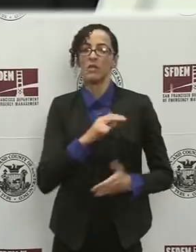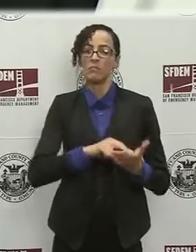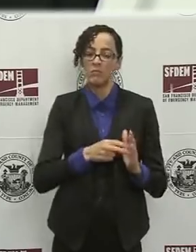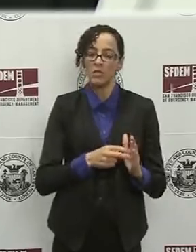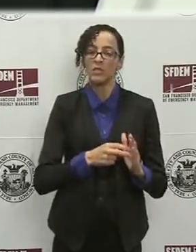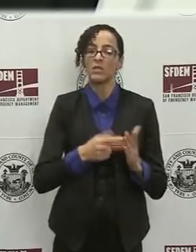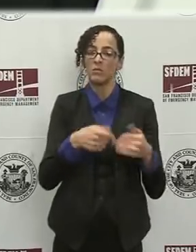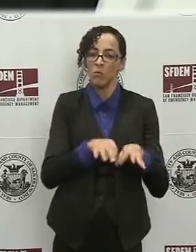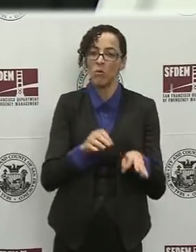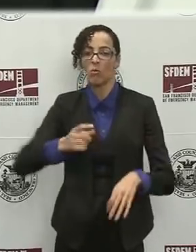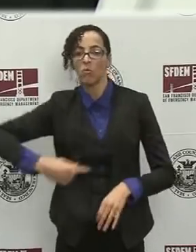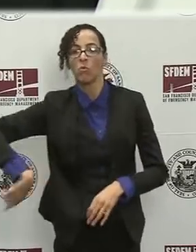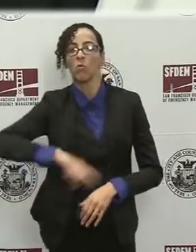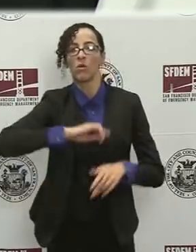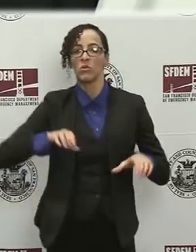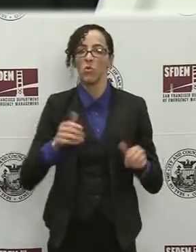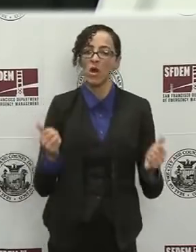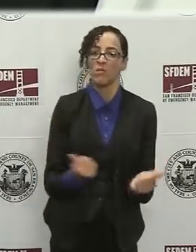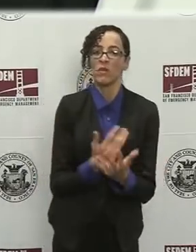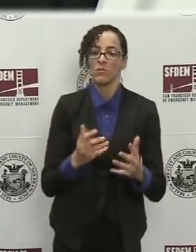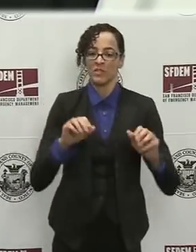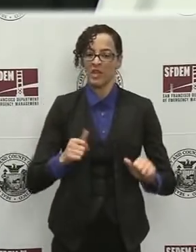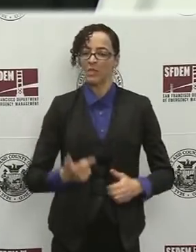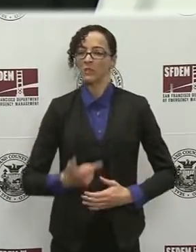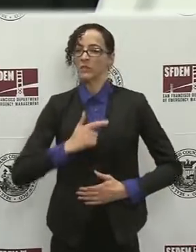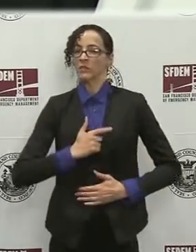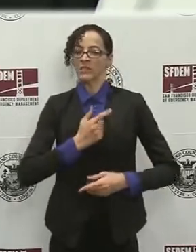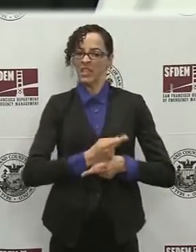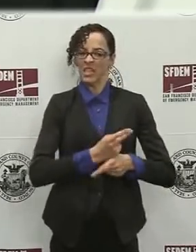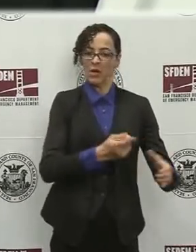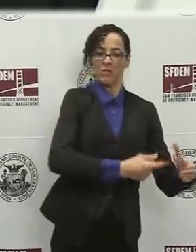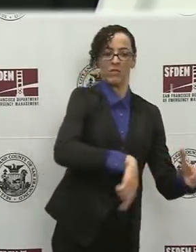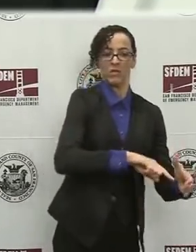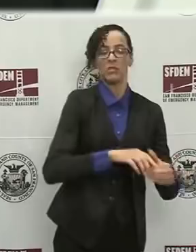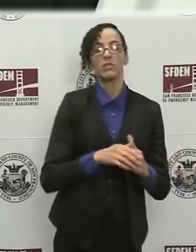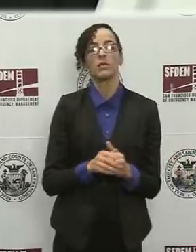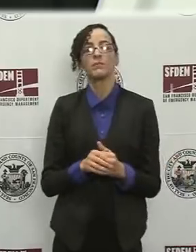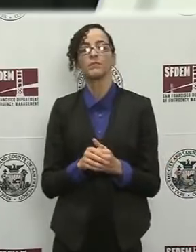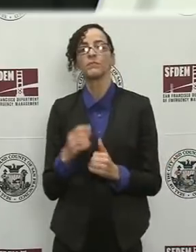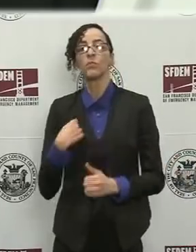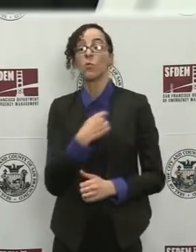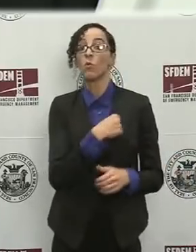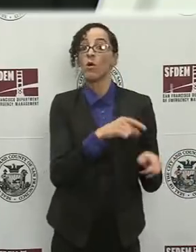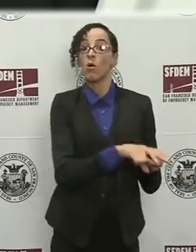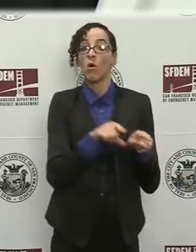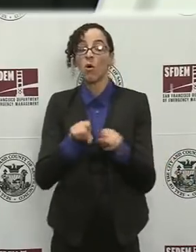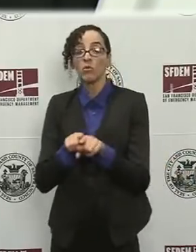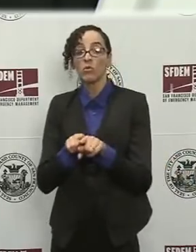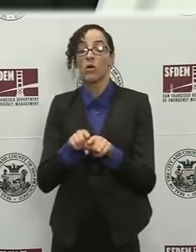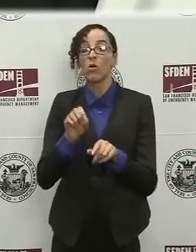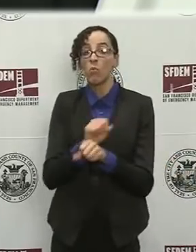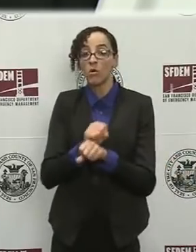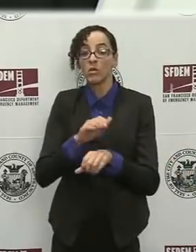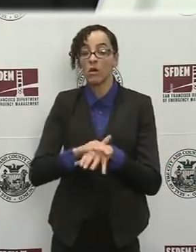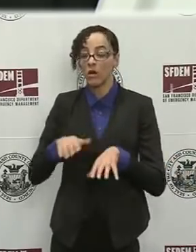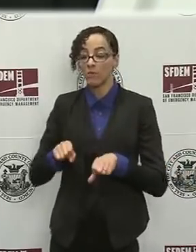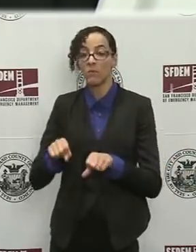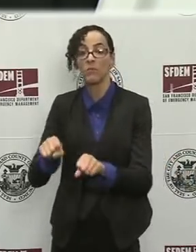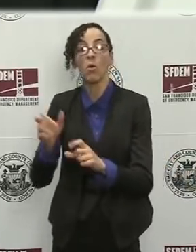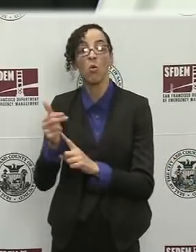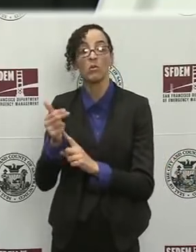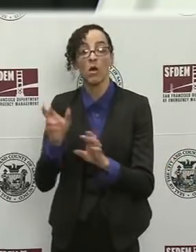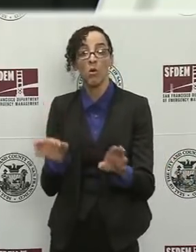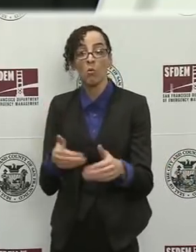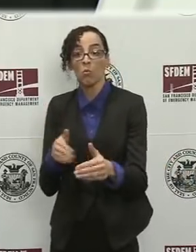them. We also have been working to secure hotel rooms for our first responders, and today